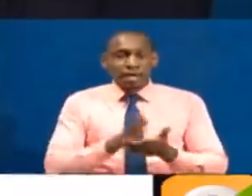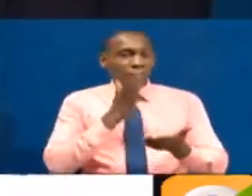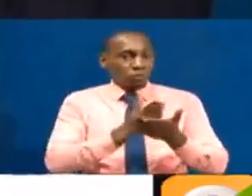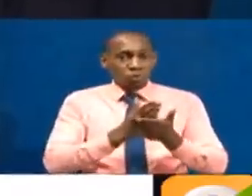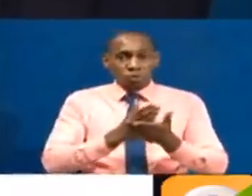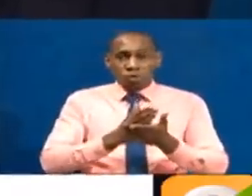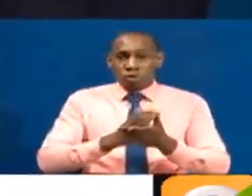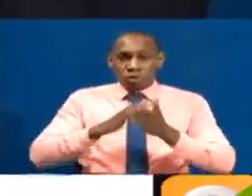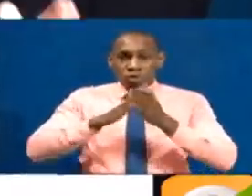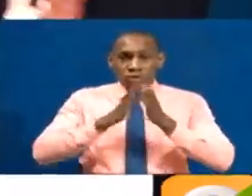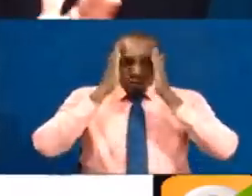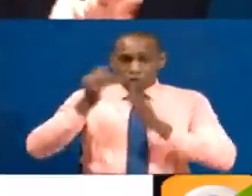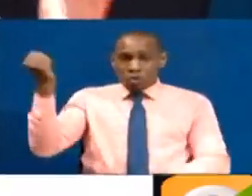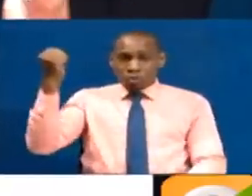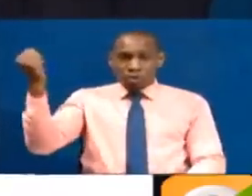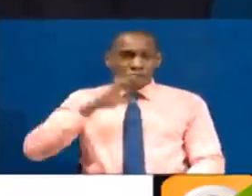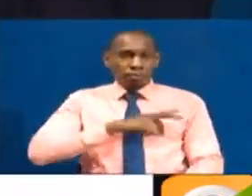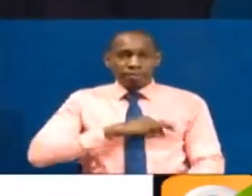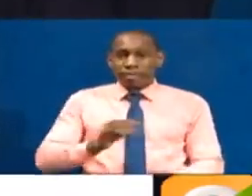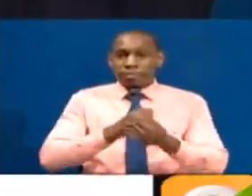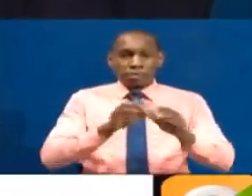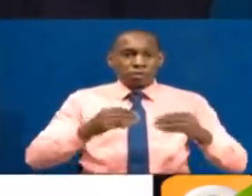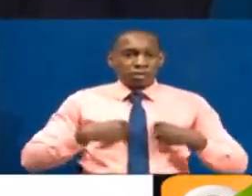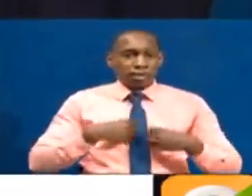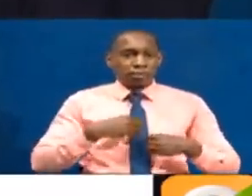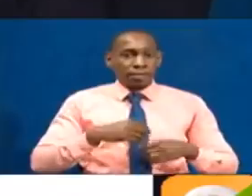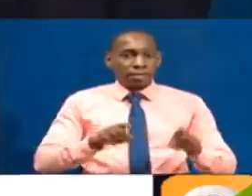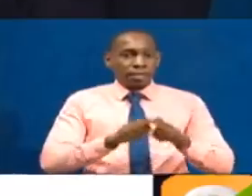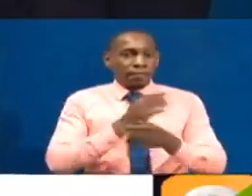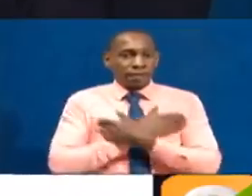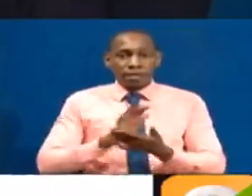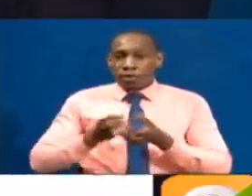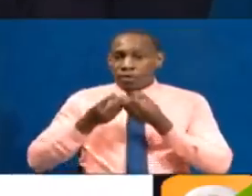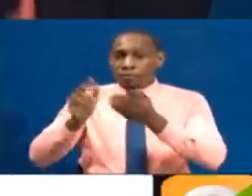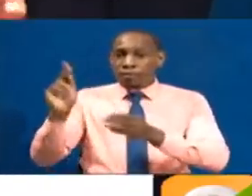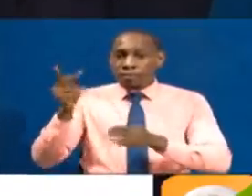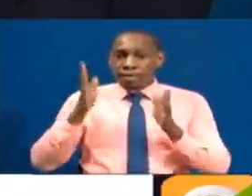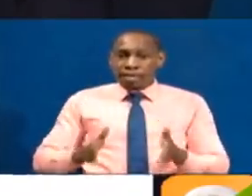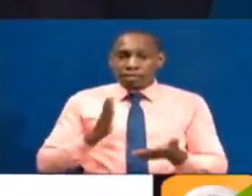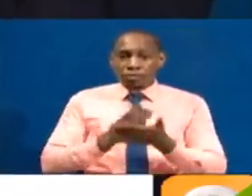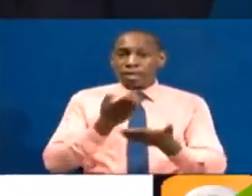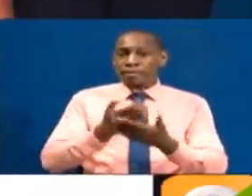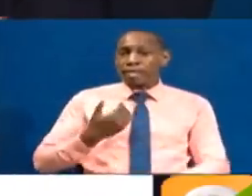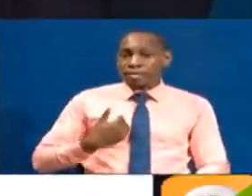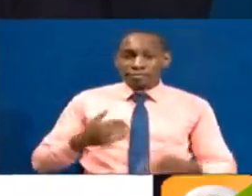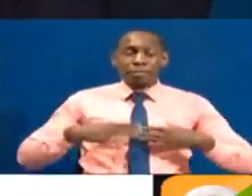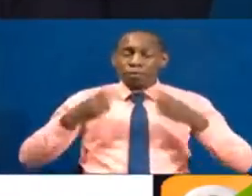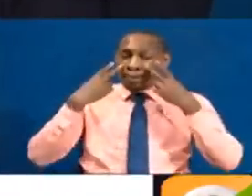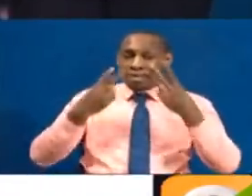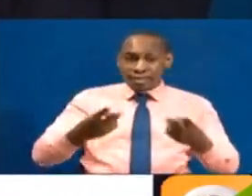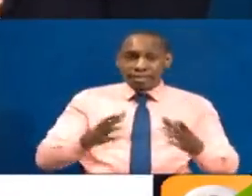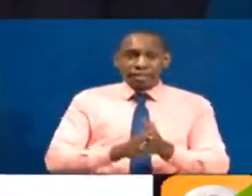certainly kuangalia political mileage, we will not allow you to do that, my friend. Tutaeleza Wakenya wa kweli, ushuhuda huko, watu